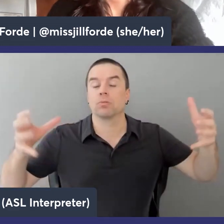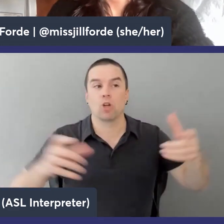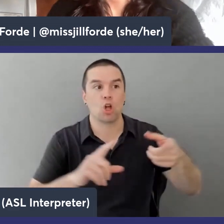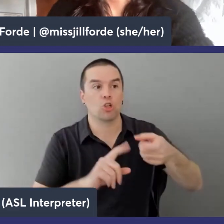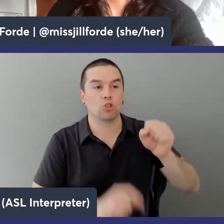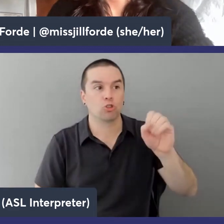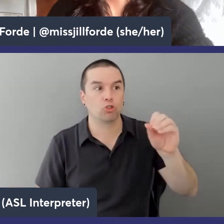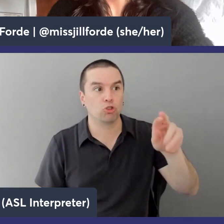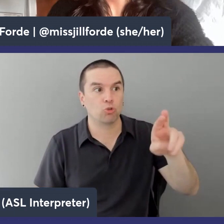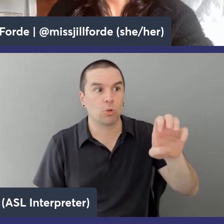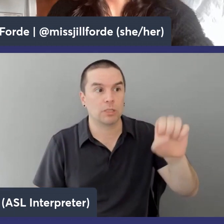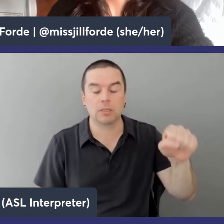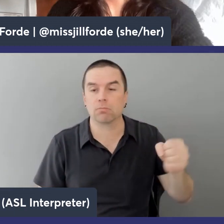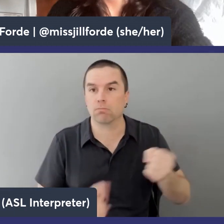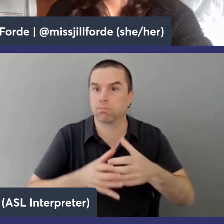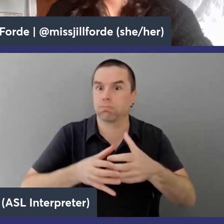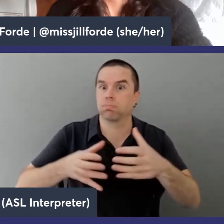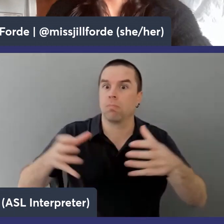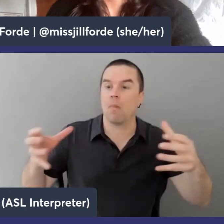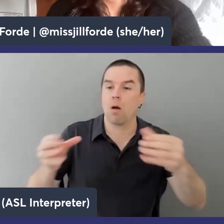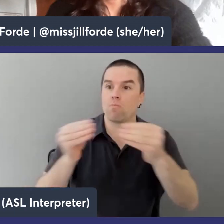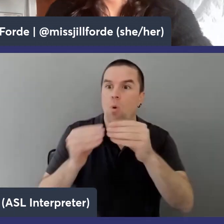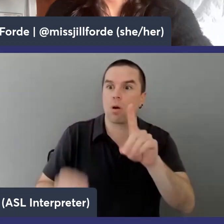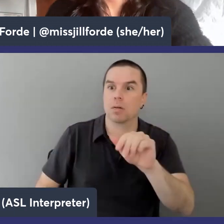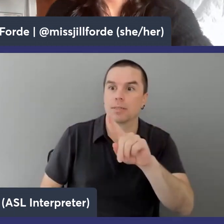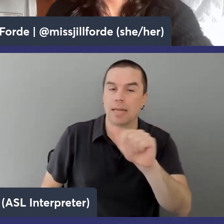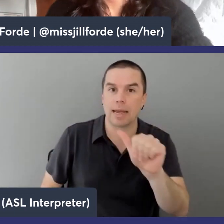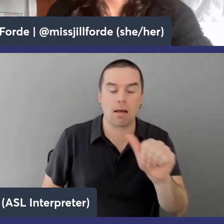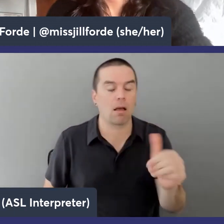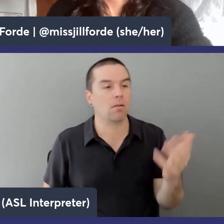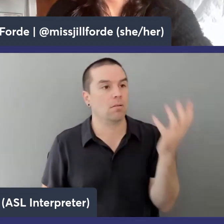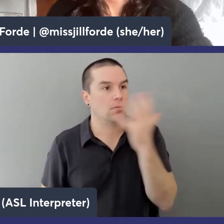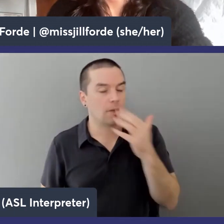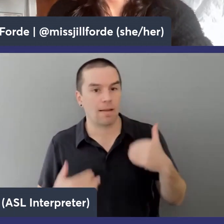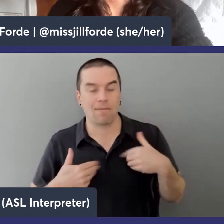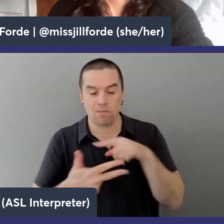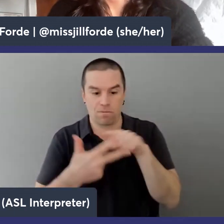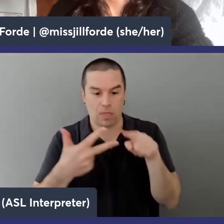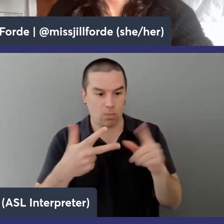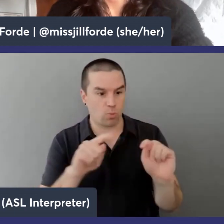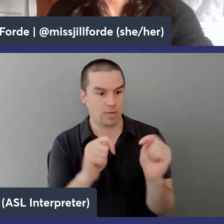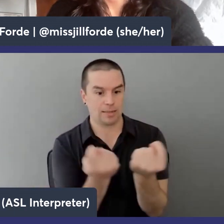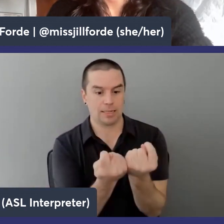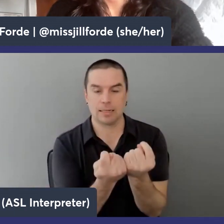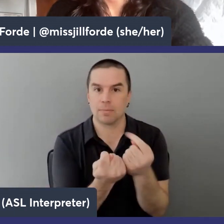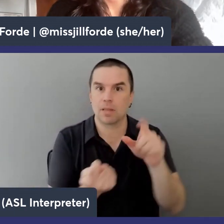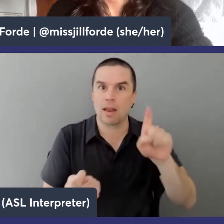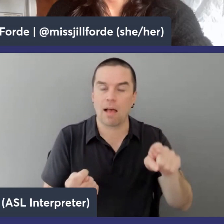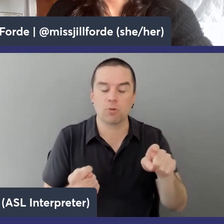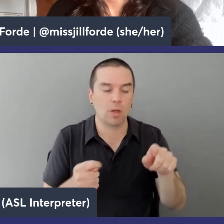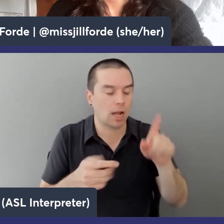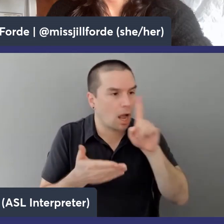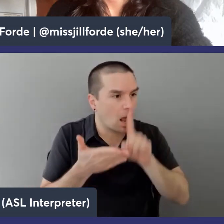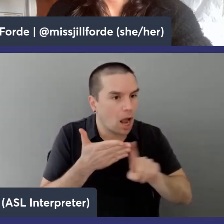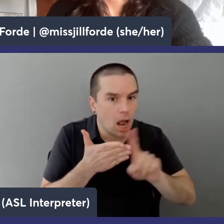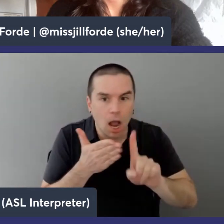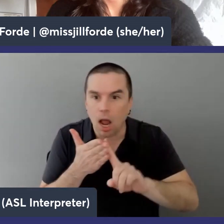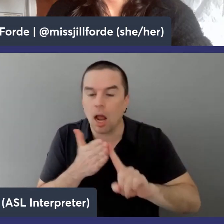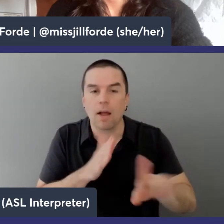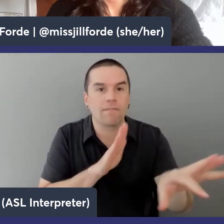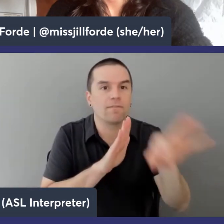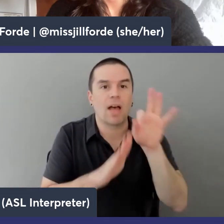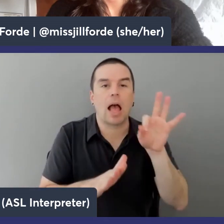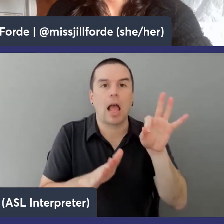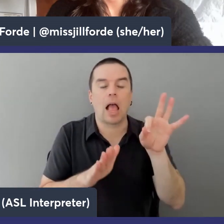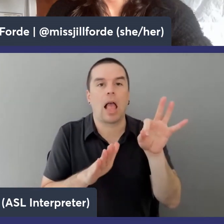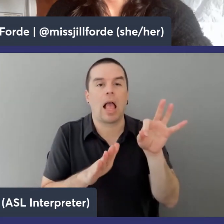and especially their security teams who have to go through this. I would say like finding a needle in the haystack type of a use